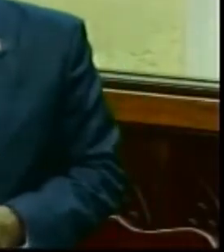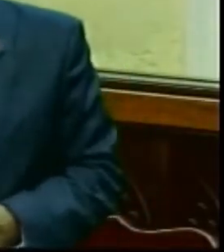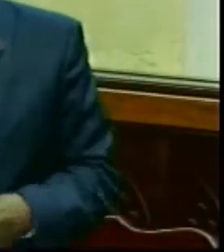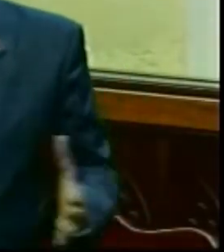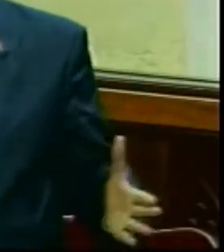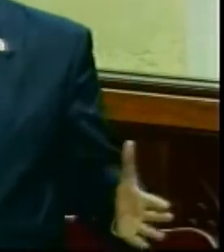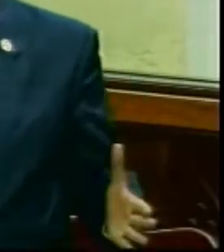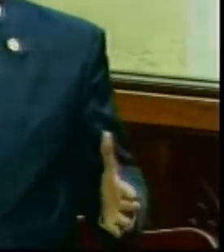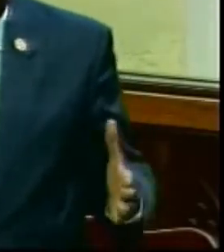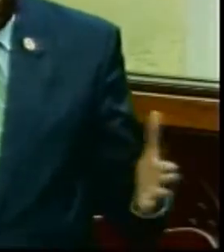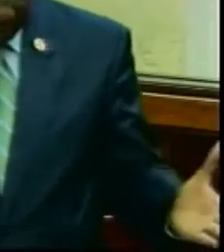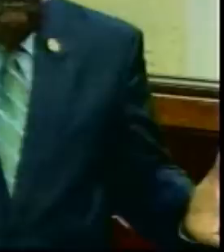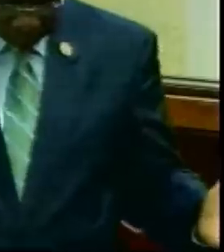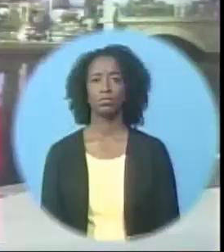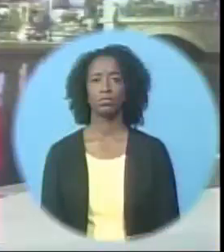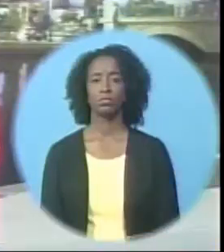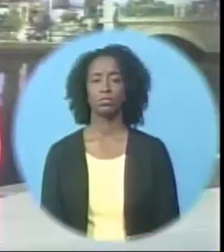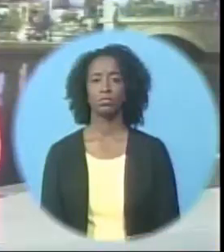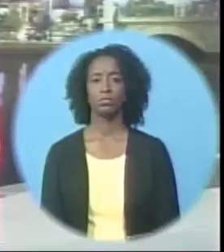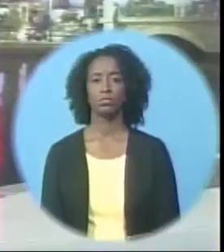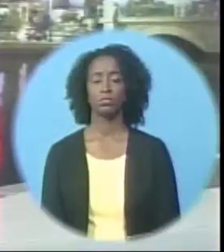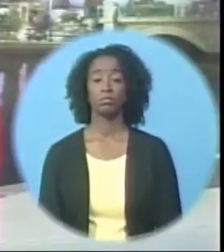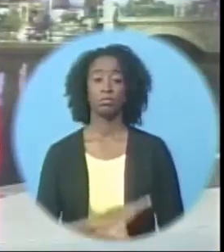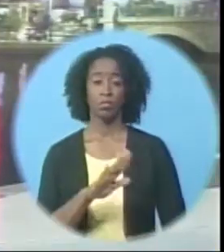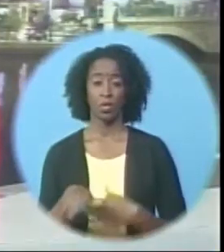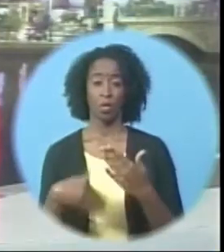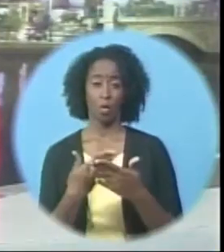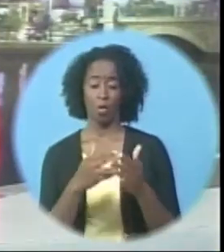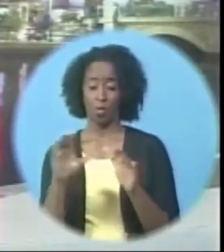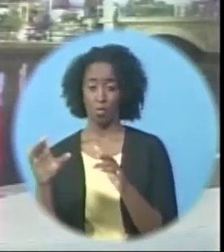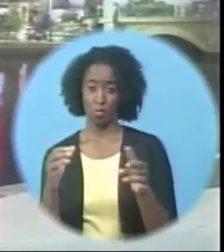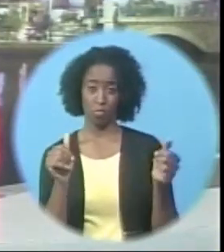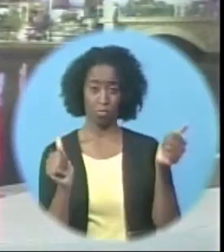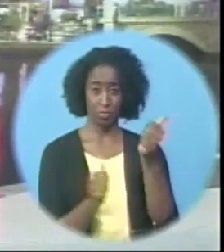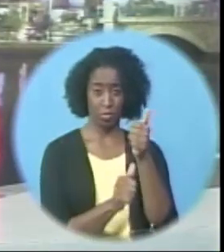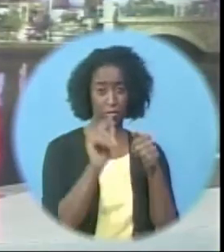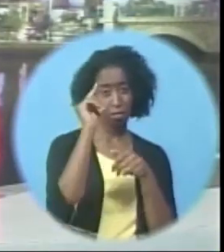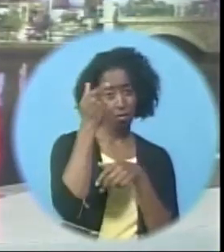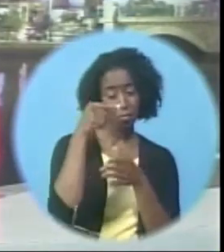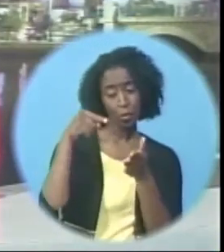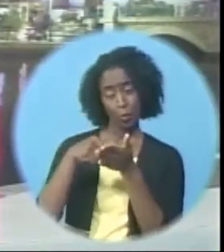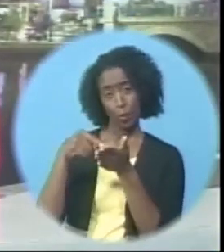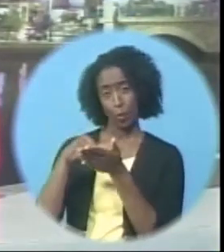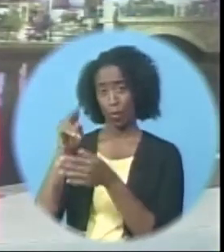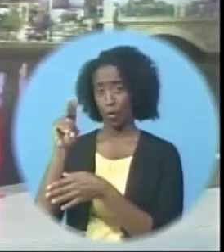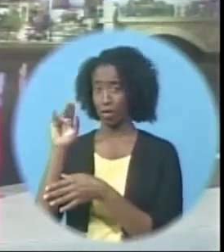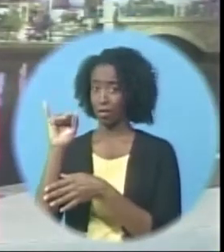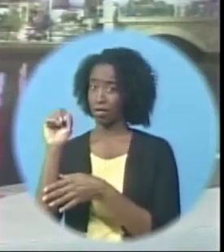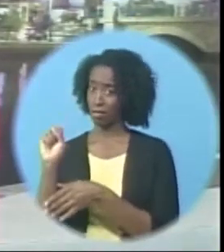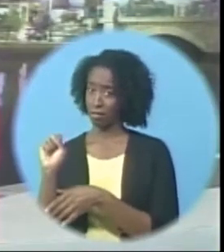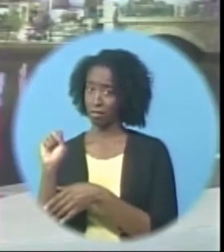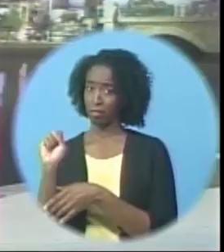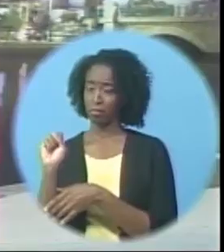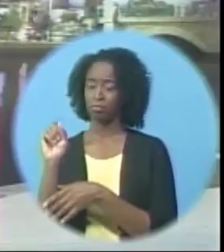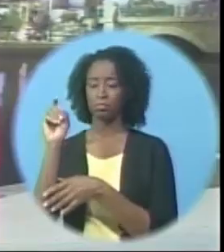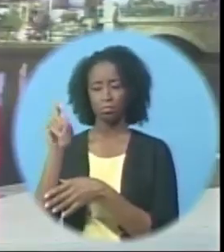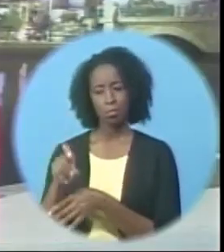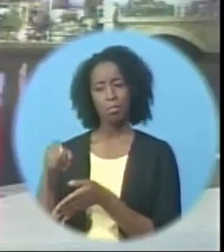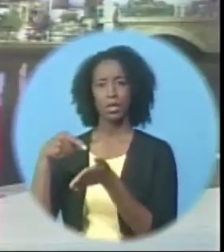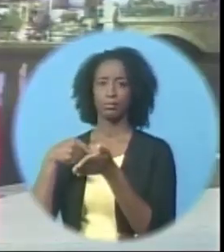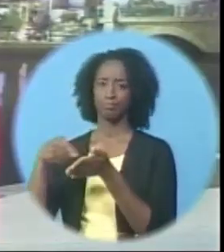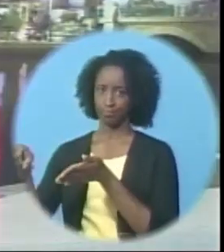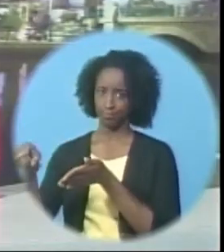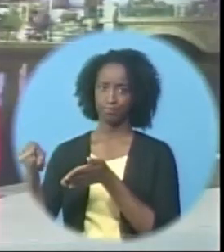we are talking about. The statutory corporations and all other government entities that owe the National